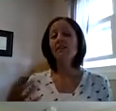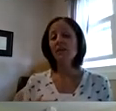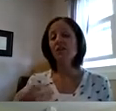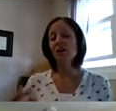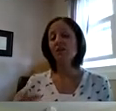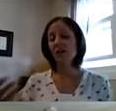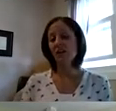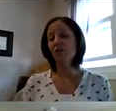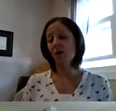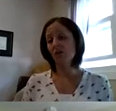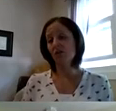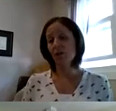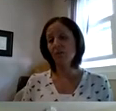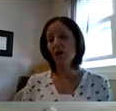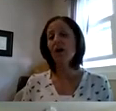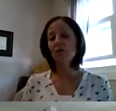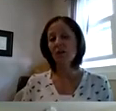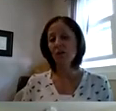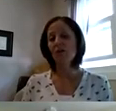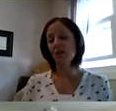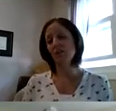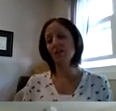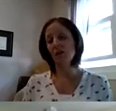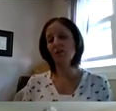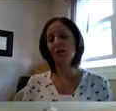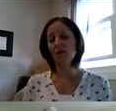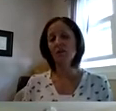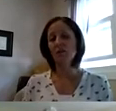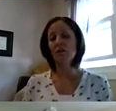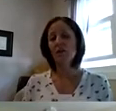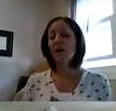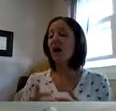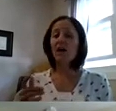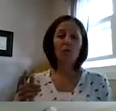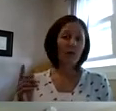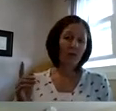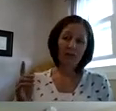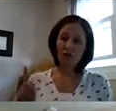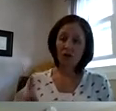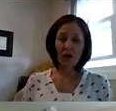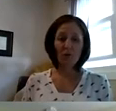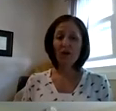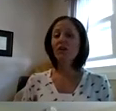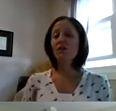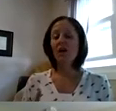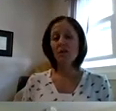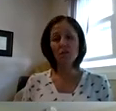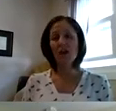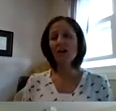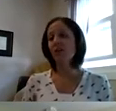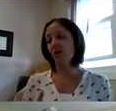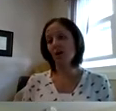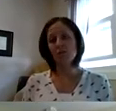a demonstrated financial hardship caused by the COVID-19 health crisis. Whether that's on your operations, on